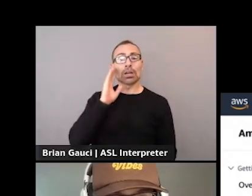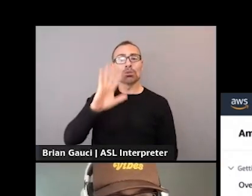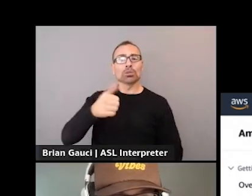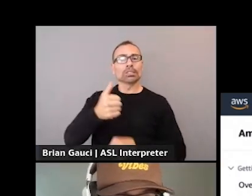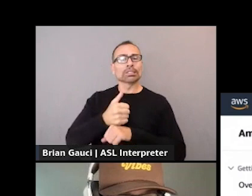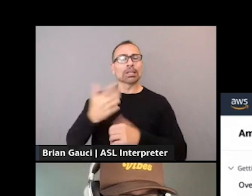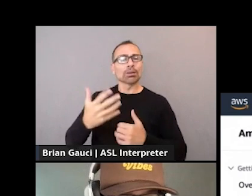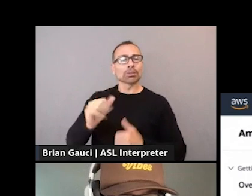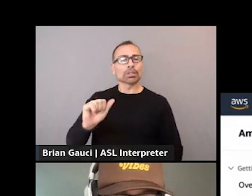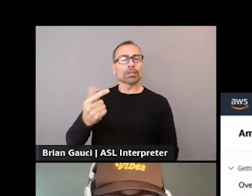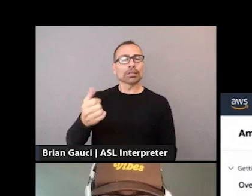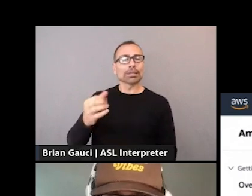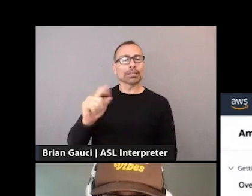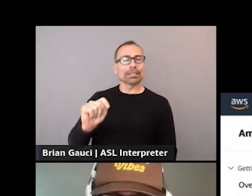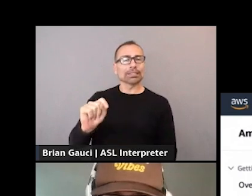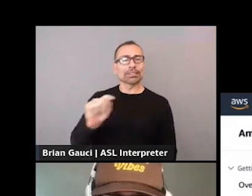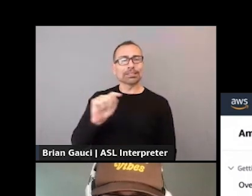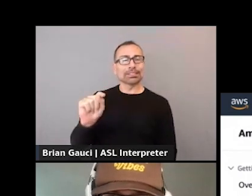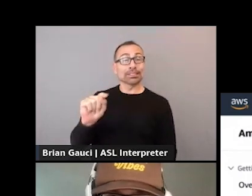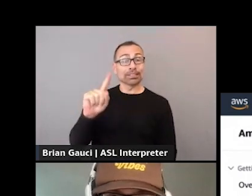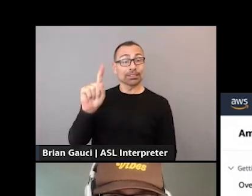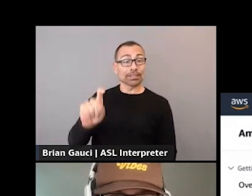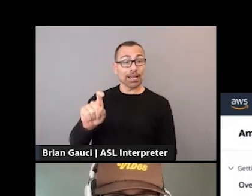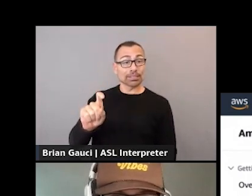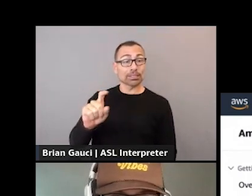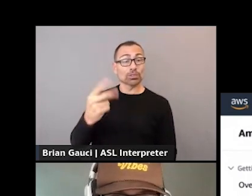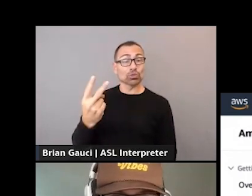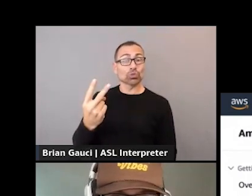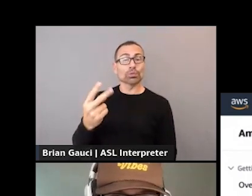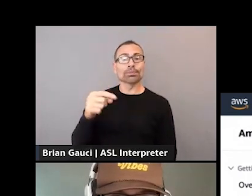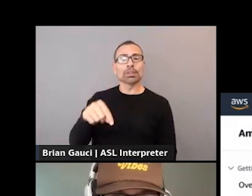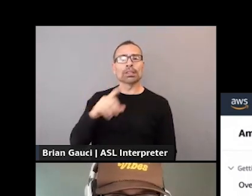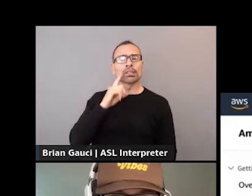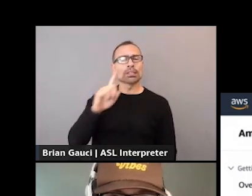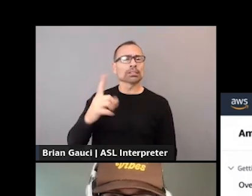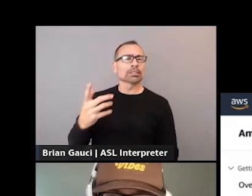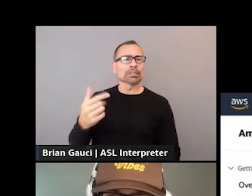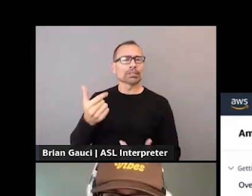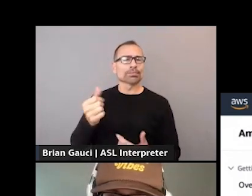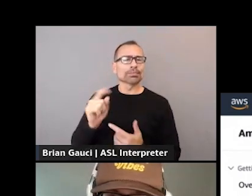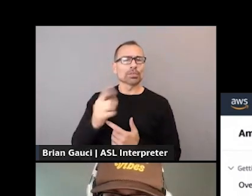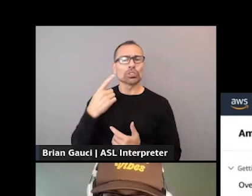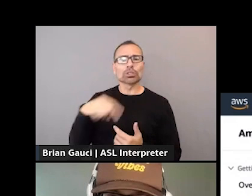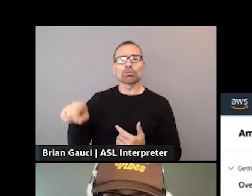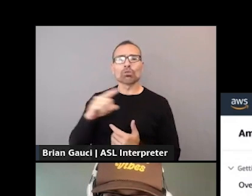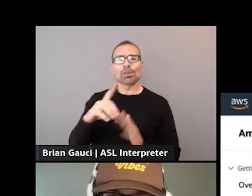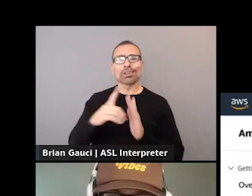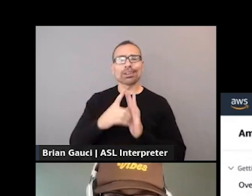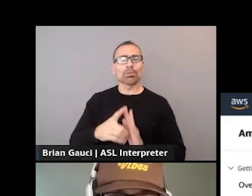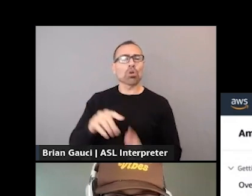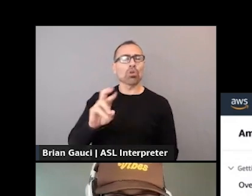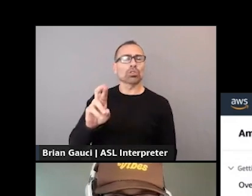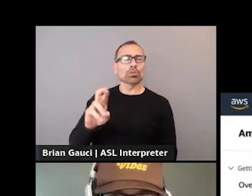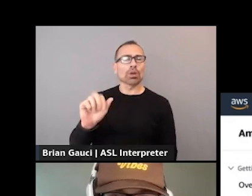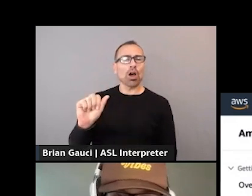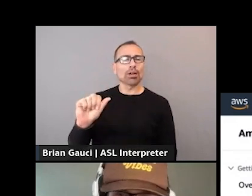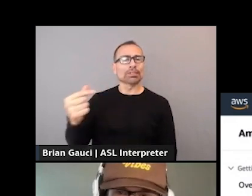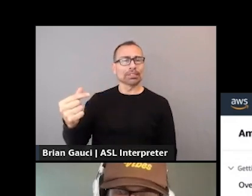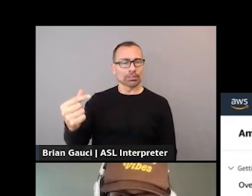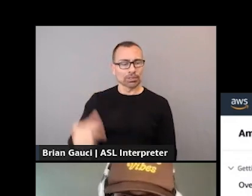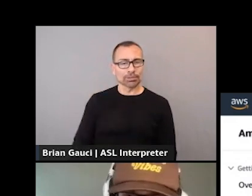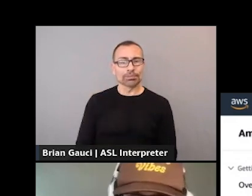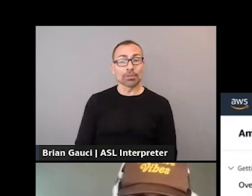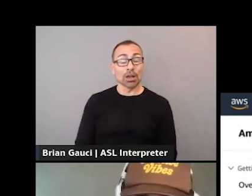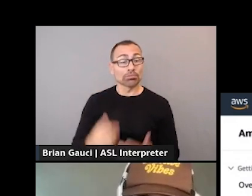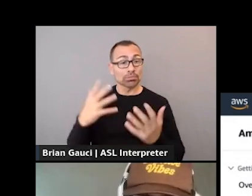an agent to demo retrieval augmented generation. I want the agent to